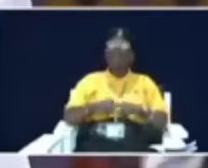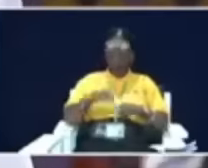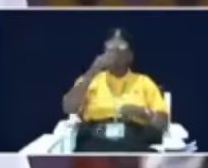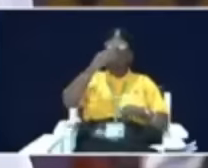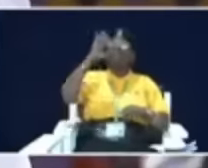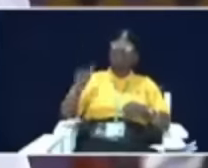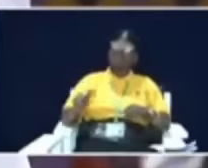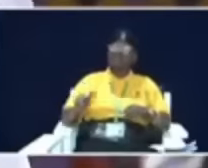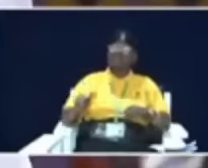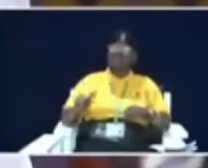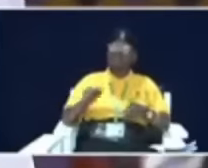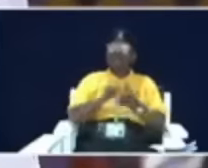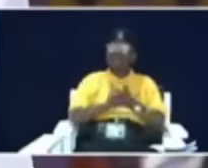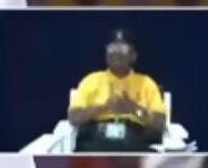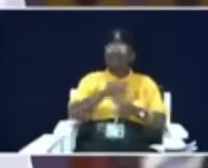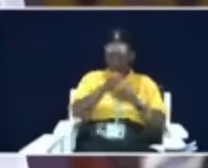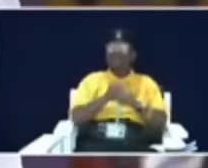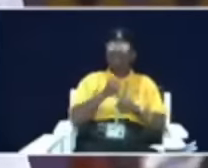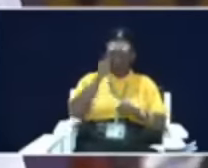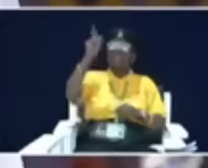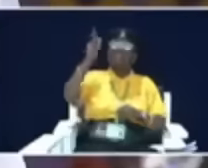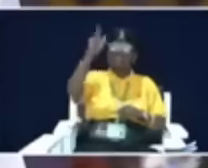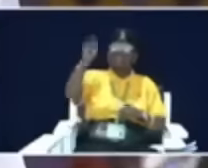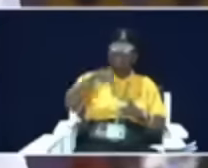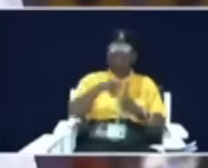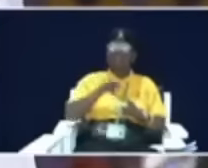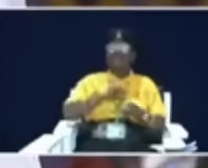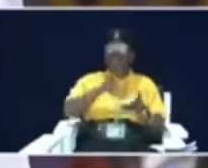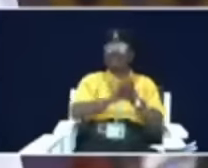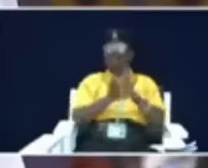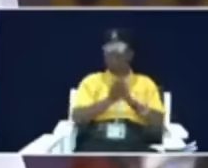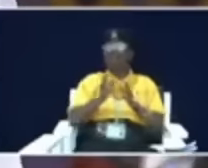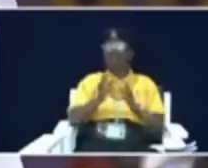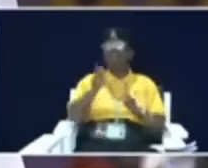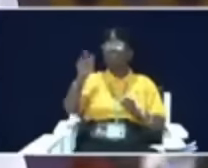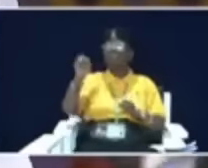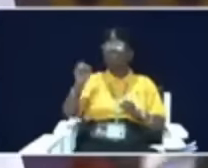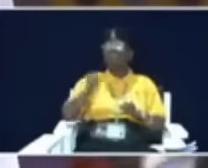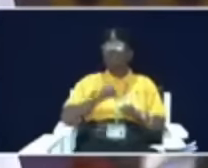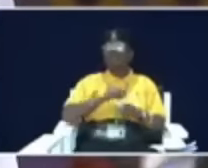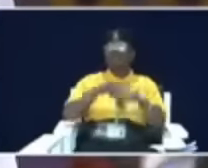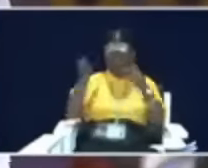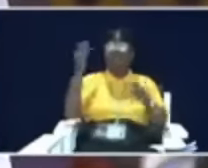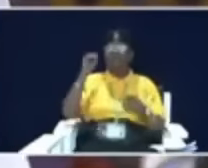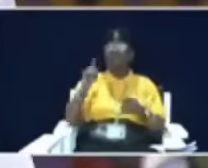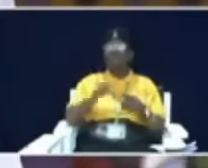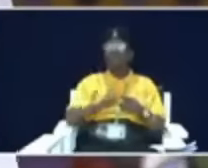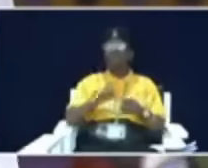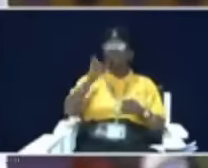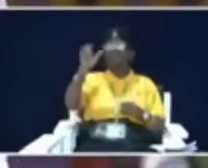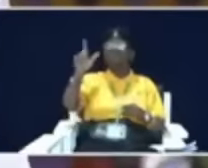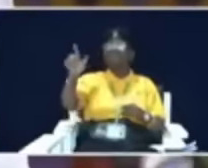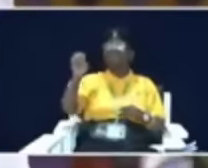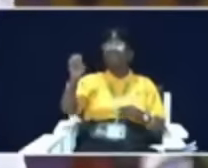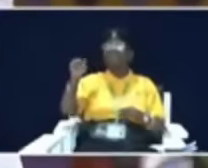that years later, when I became general overseer, I went to Elisha. And I